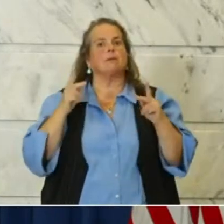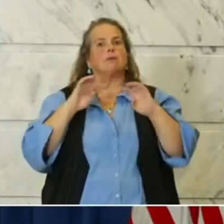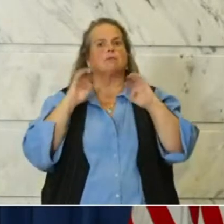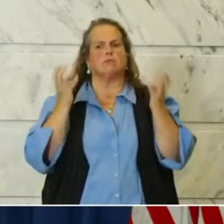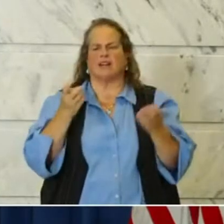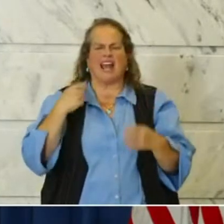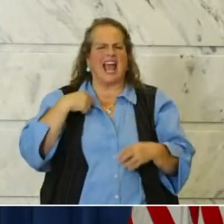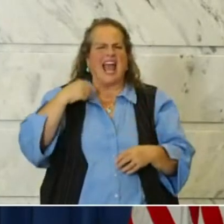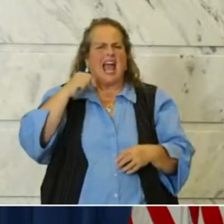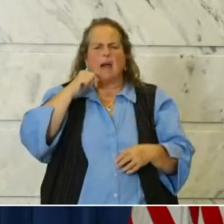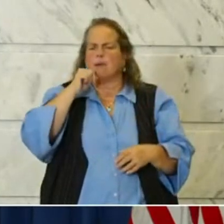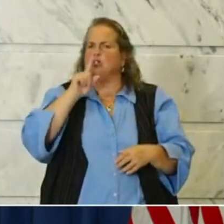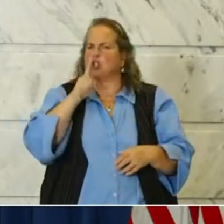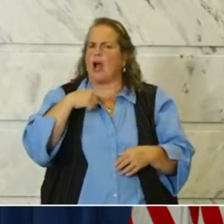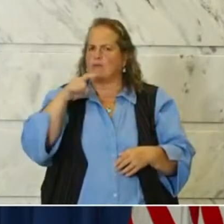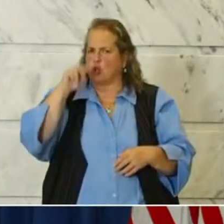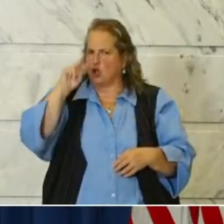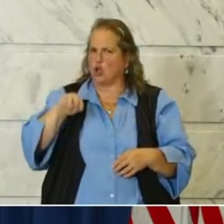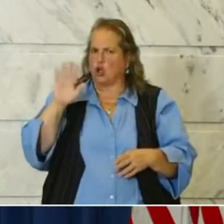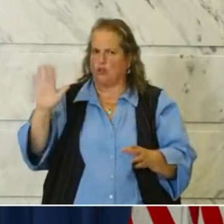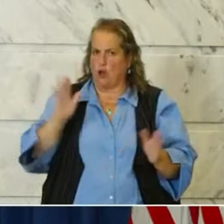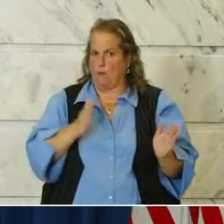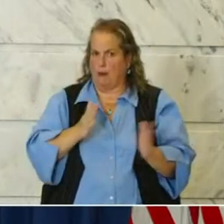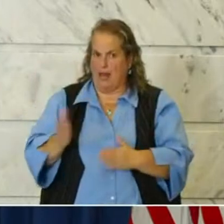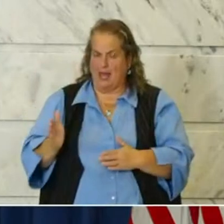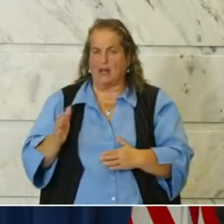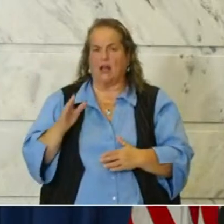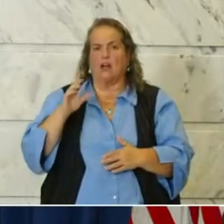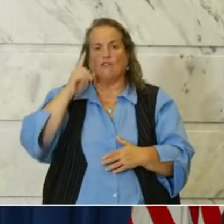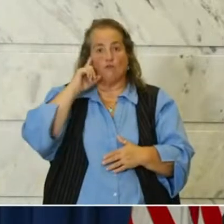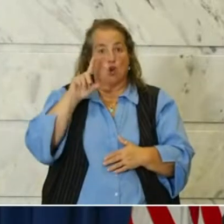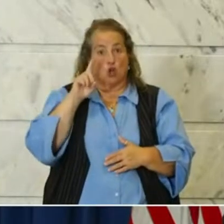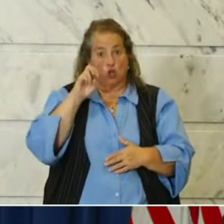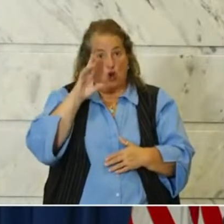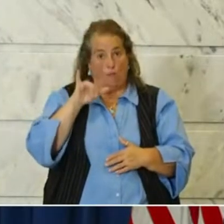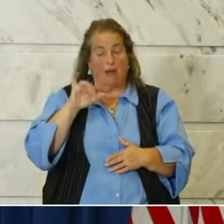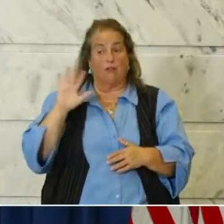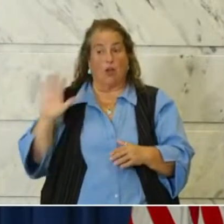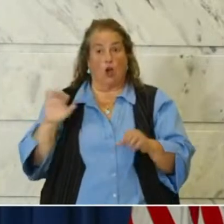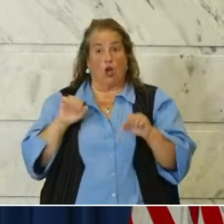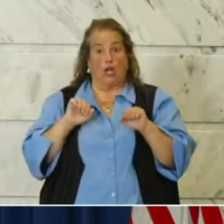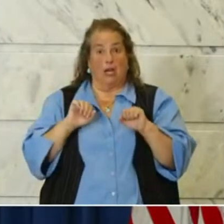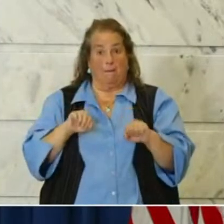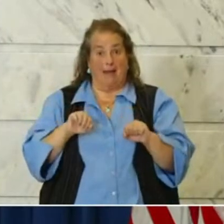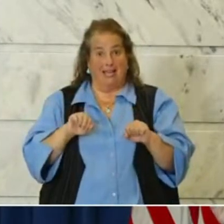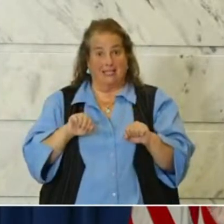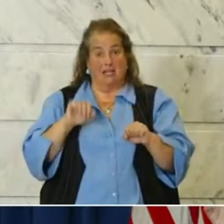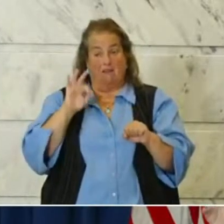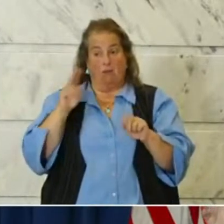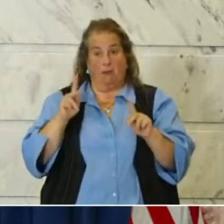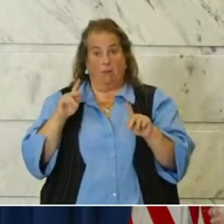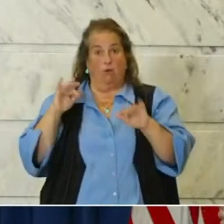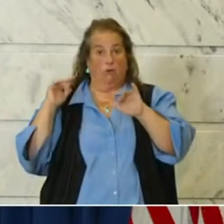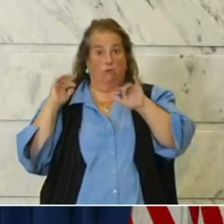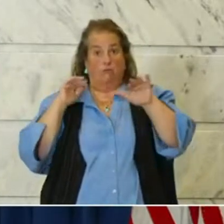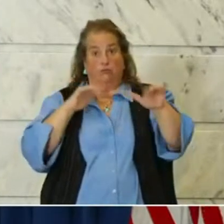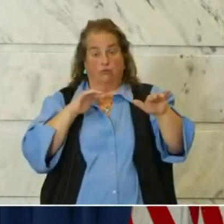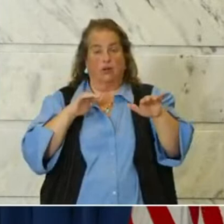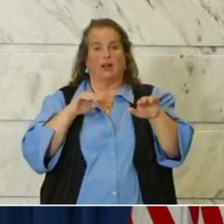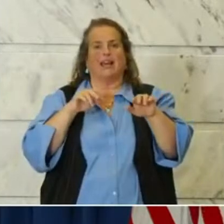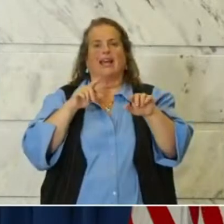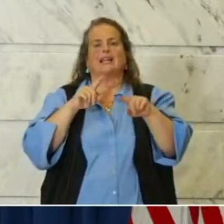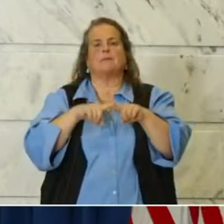capacities are different. This is for Derby, based on the areas of the